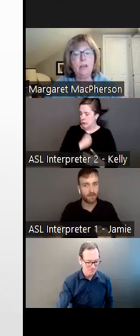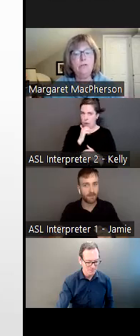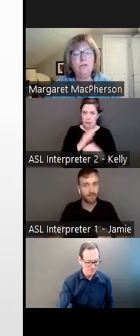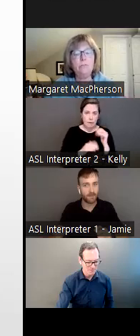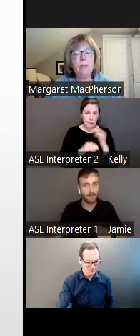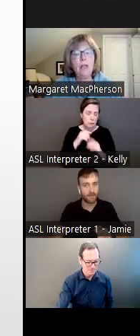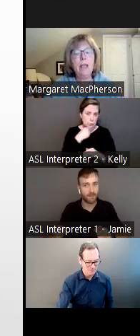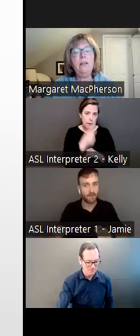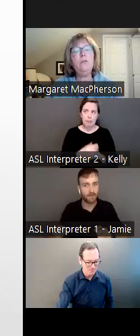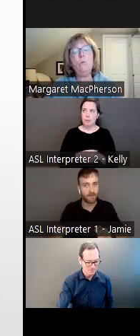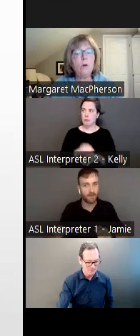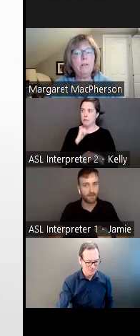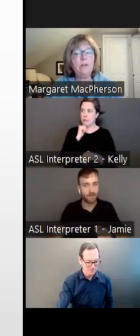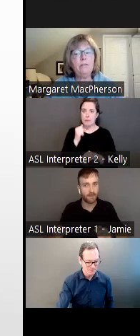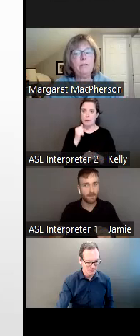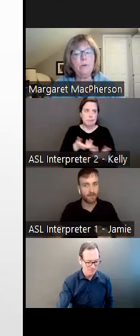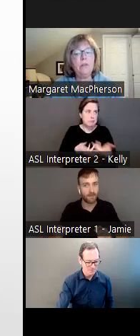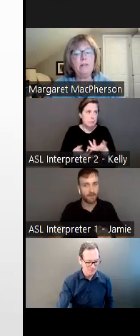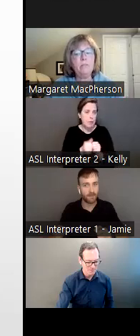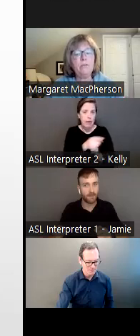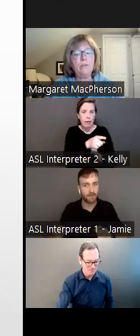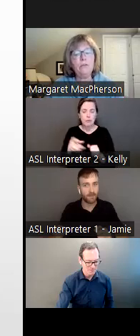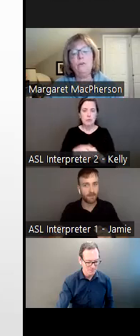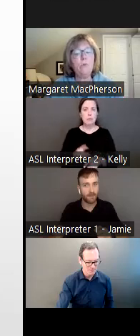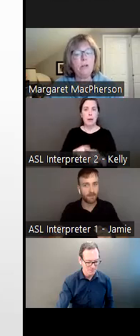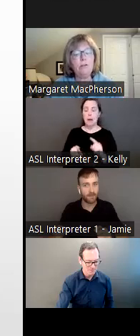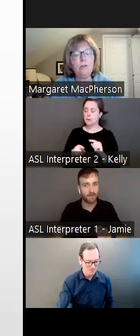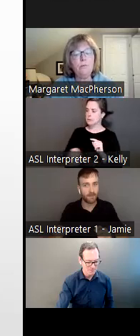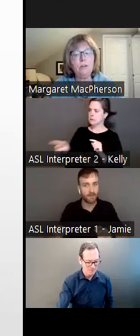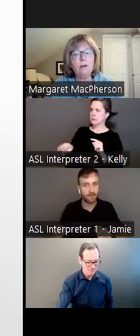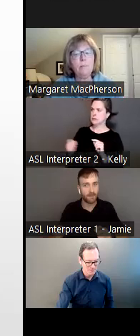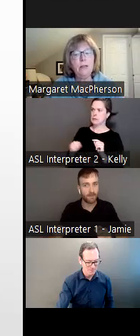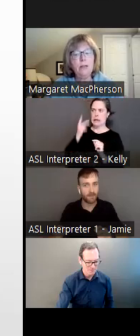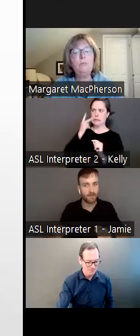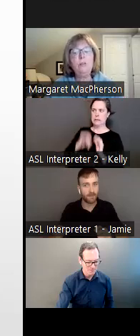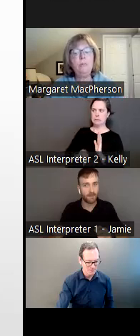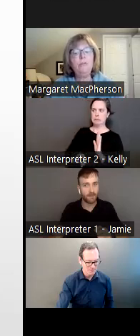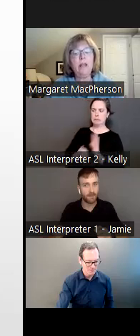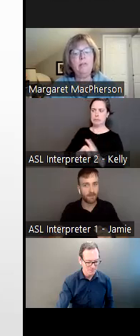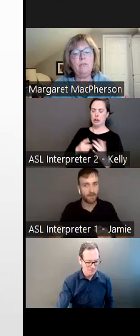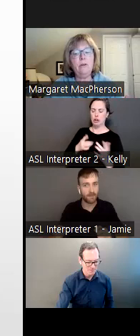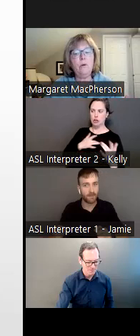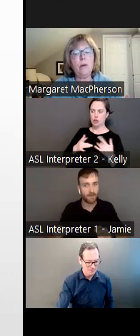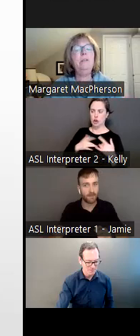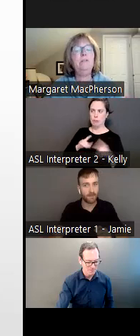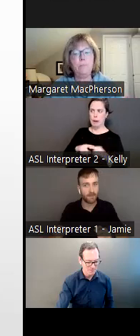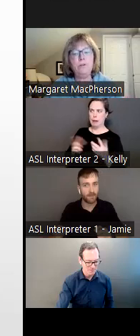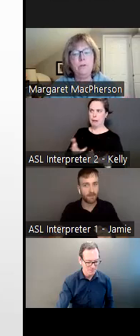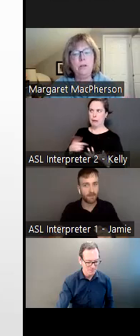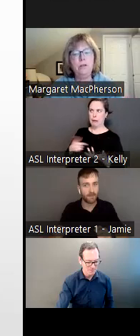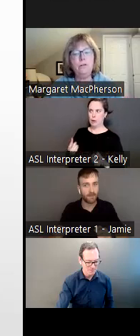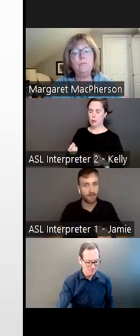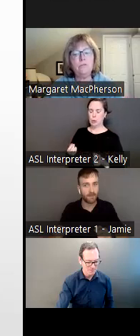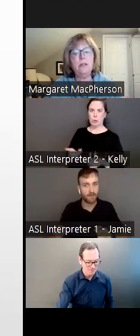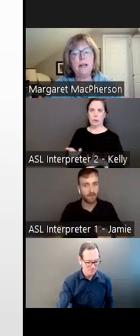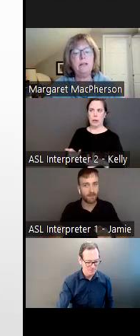in relationships, and yet there are warning signs that present themselves and you don't know what to do with them, it really presents, you know, a missed